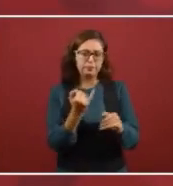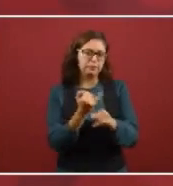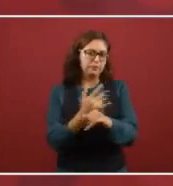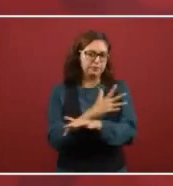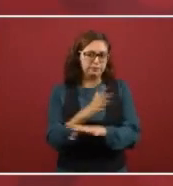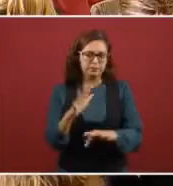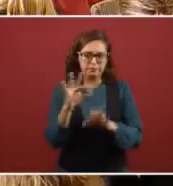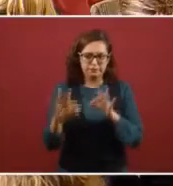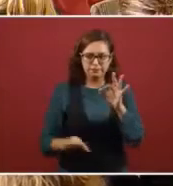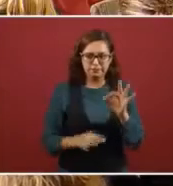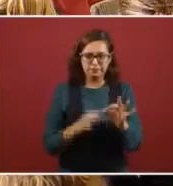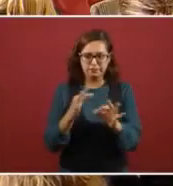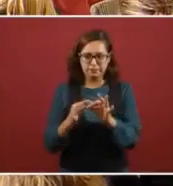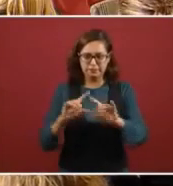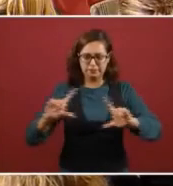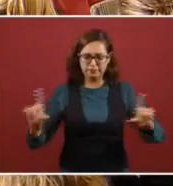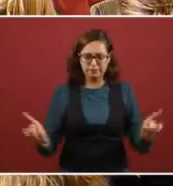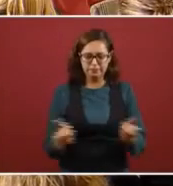he'll give